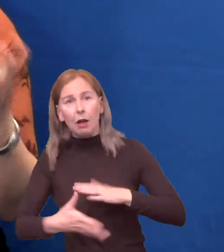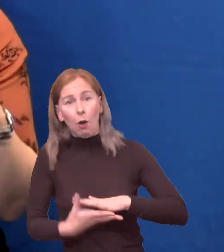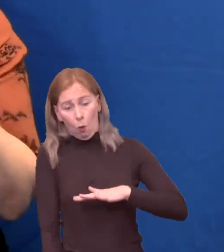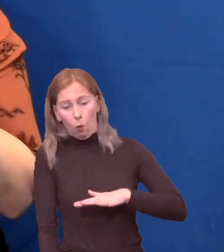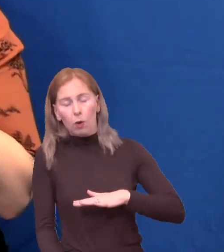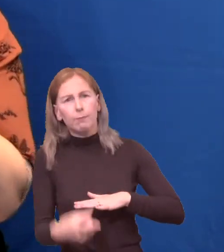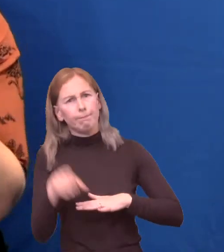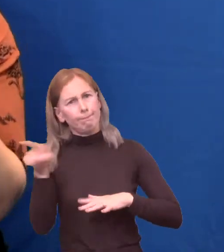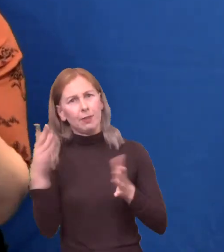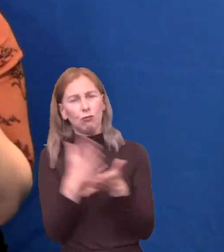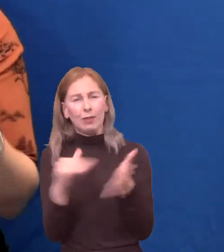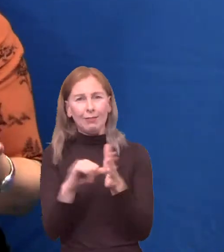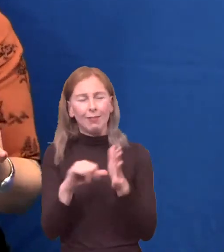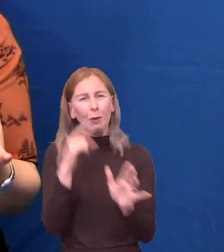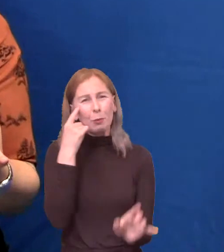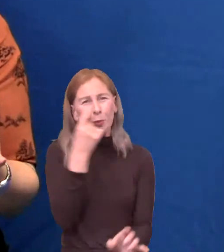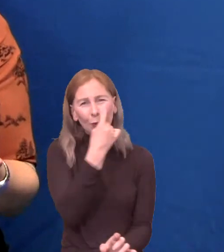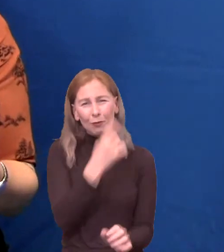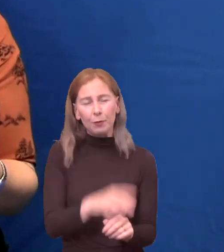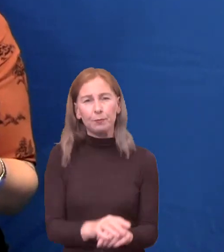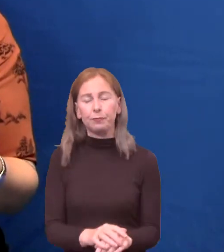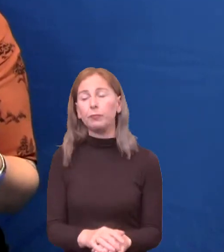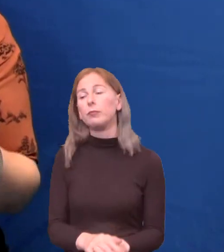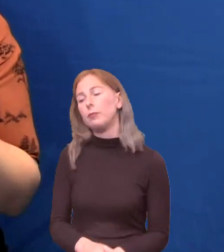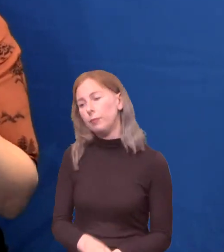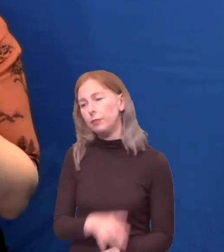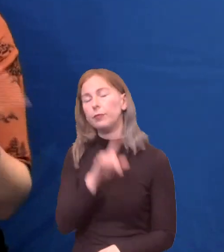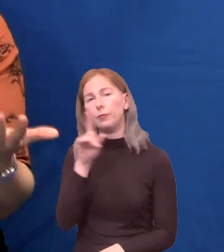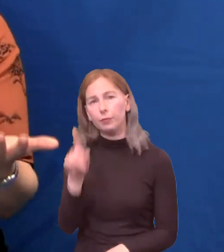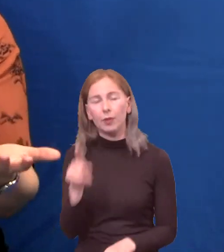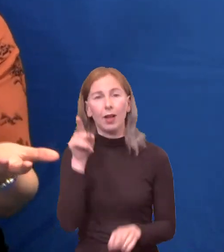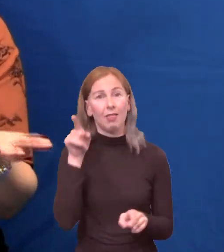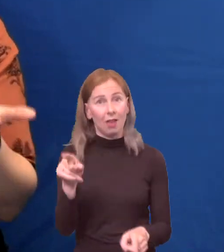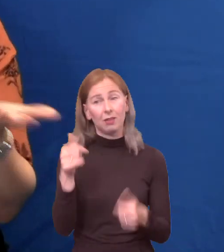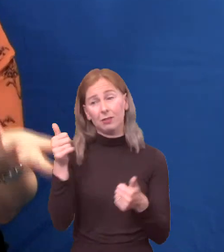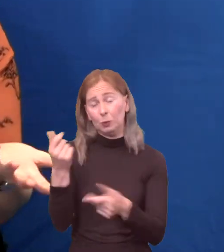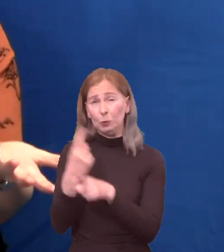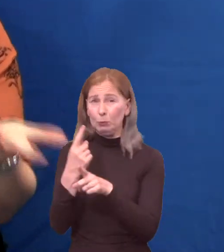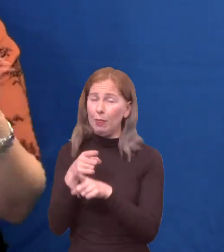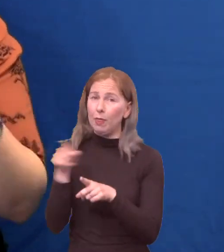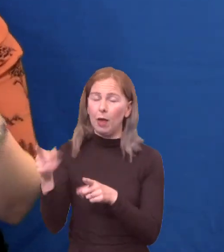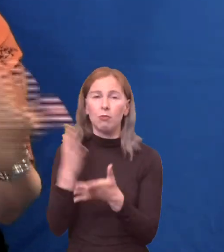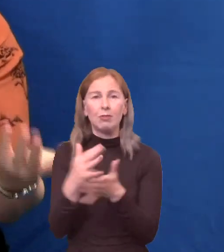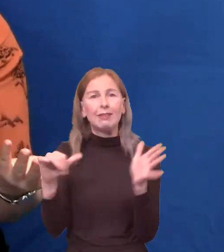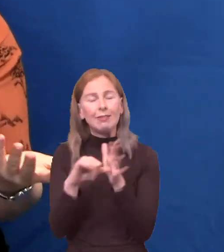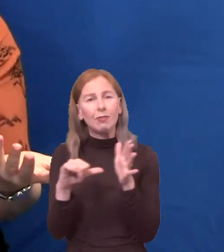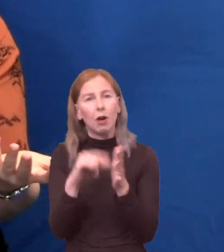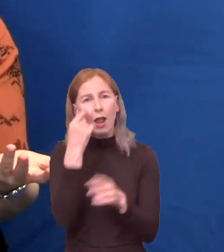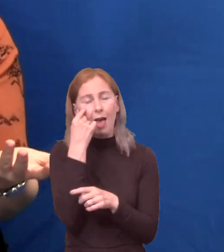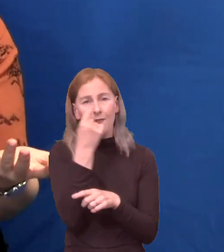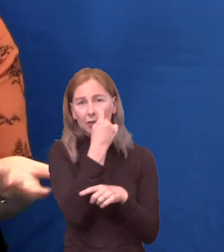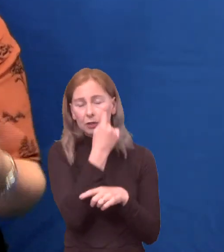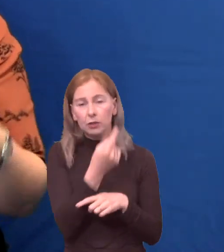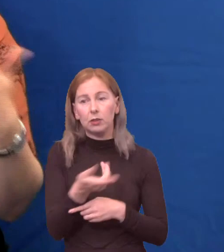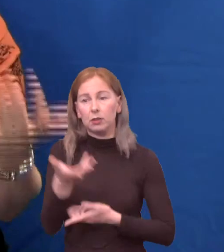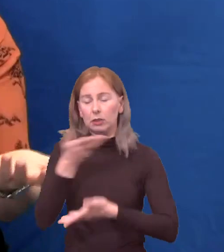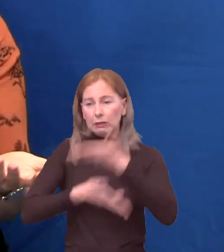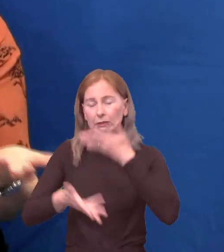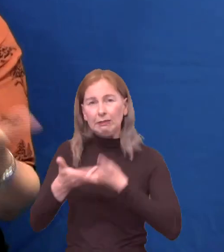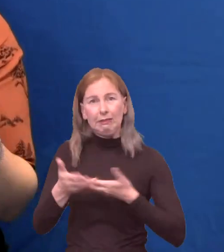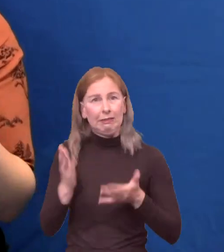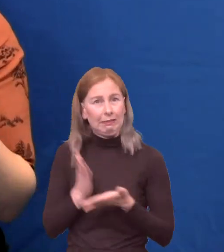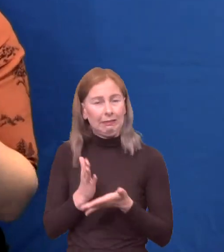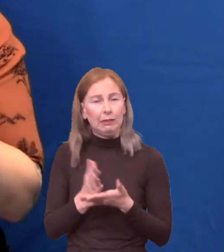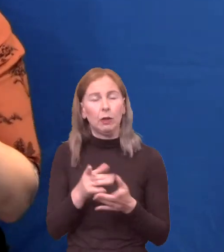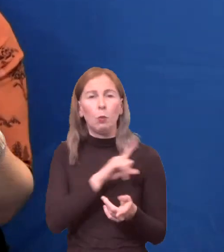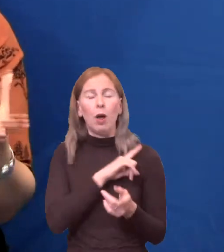around obtaining evidence of livestock worrying. So we've had in the past obviously distraught farmers and landowners calling